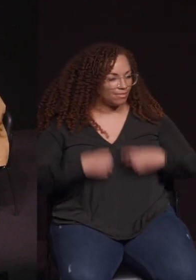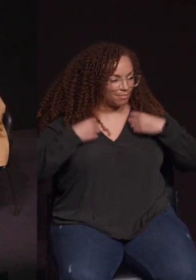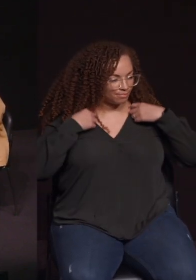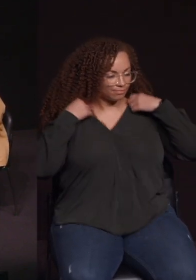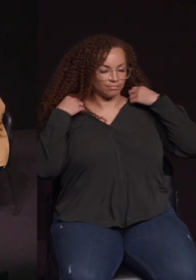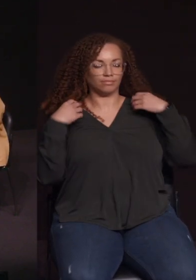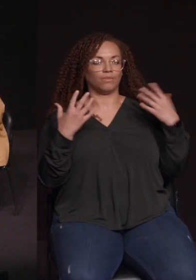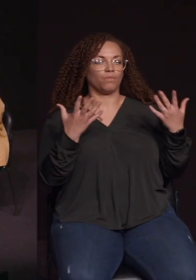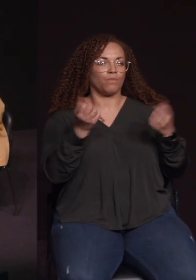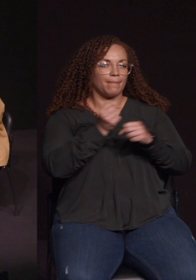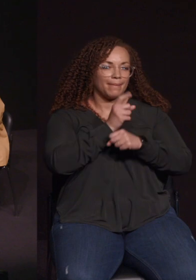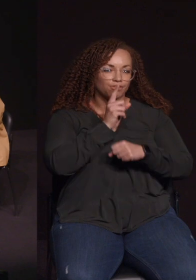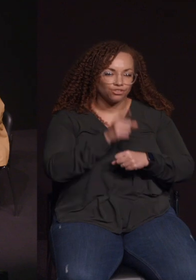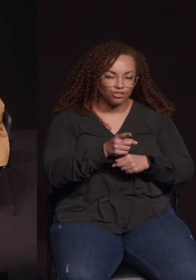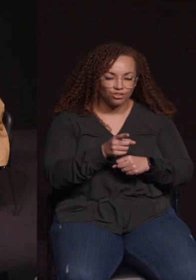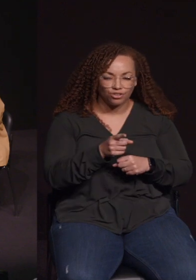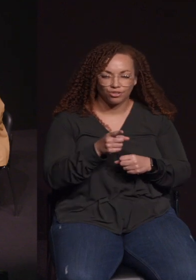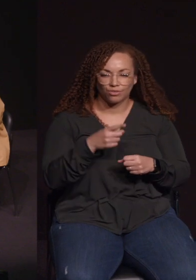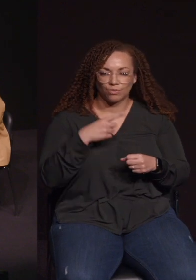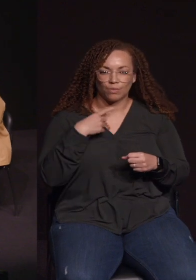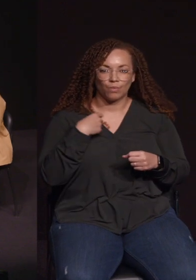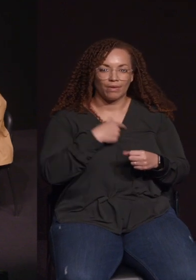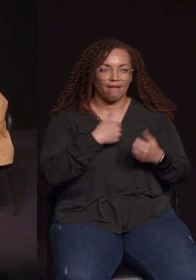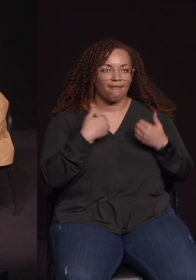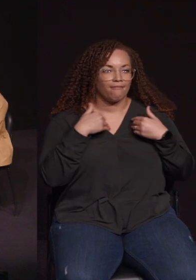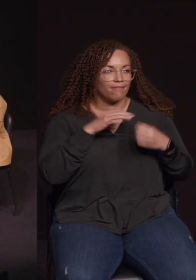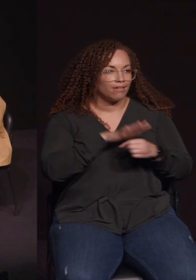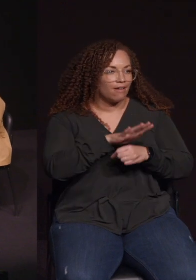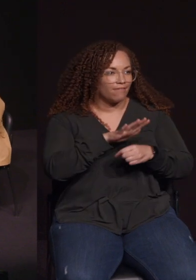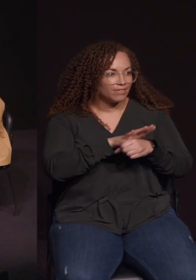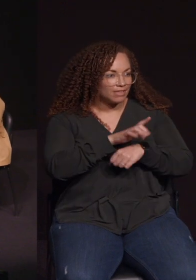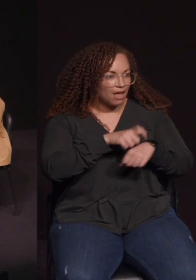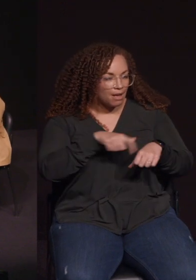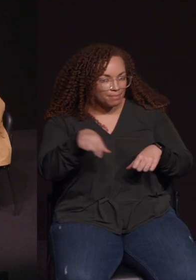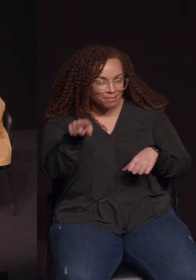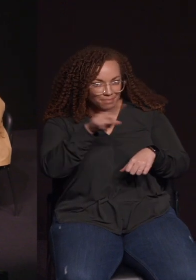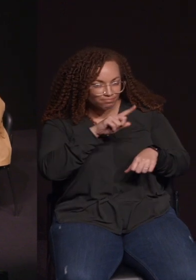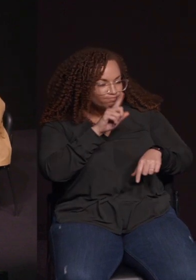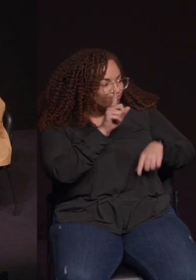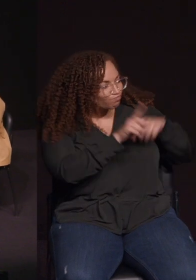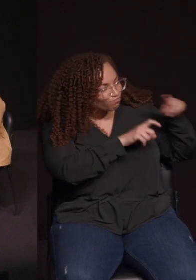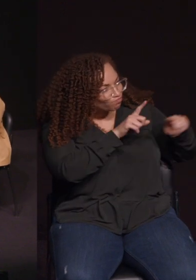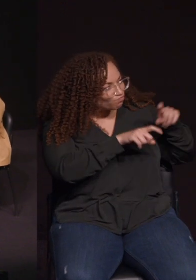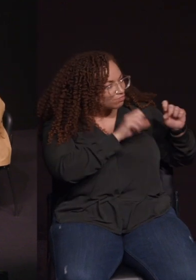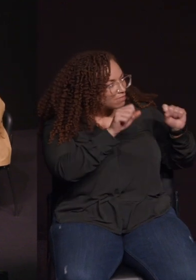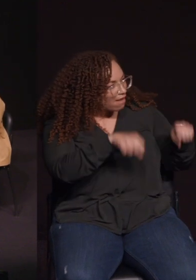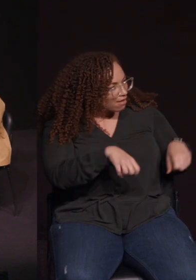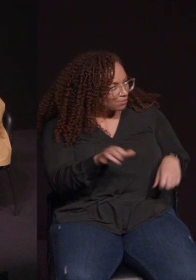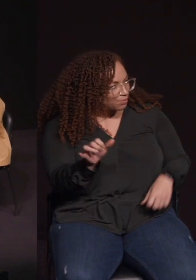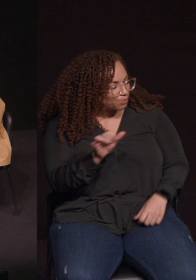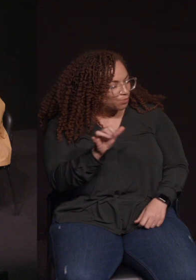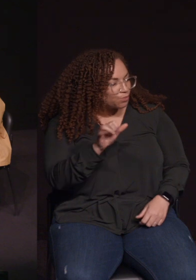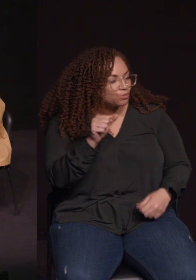I want to make sure that we have time for y'all to ask some questions too.